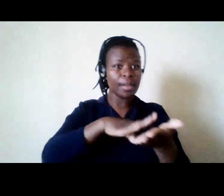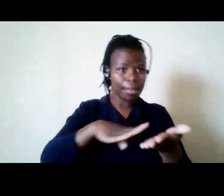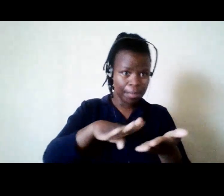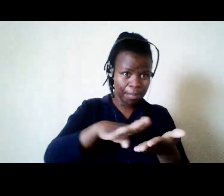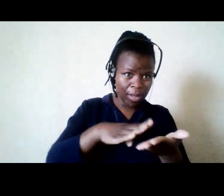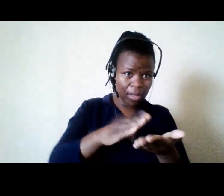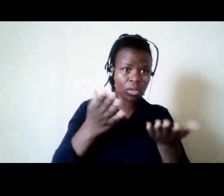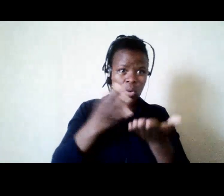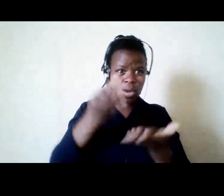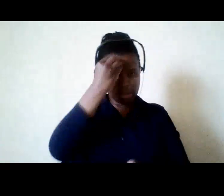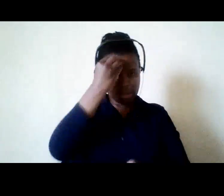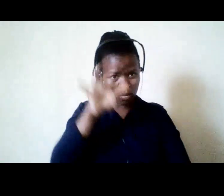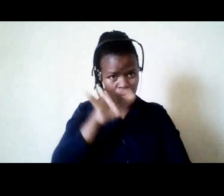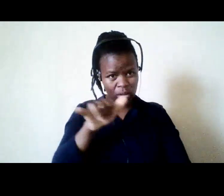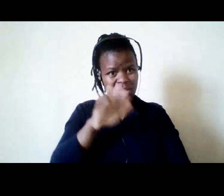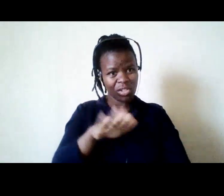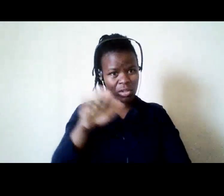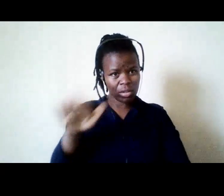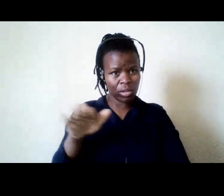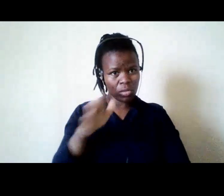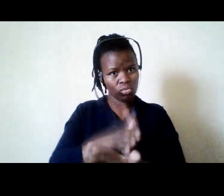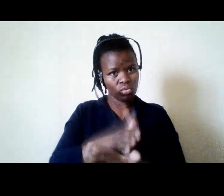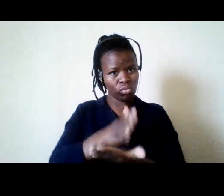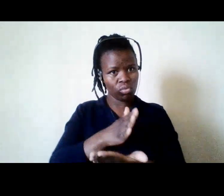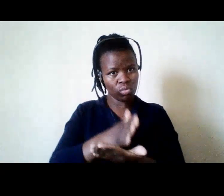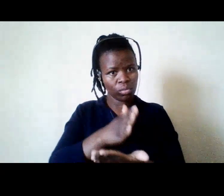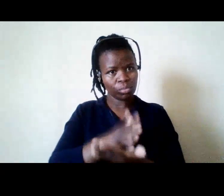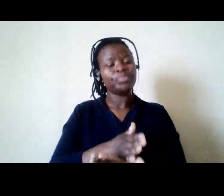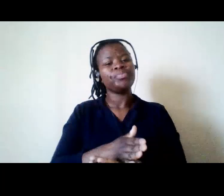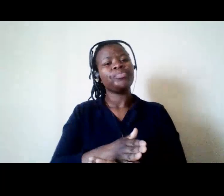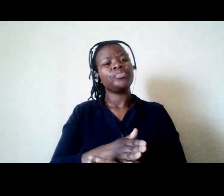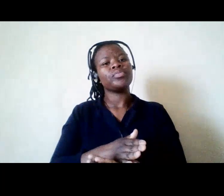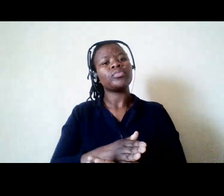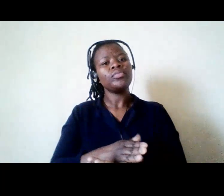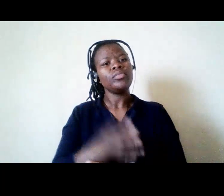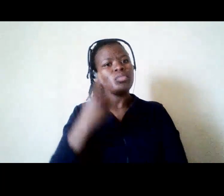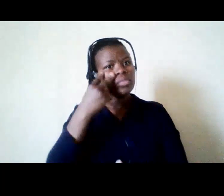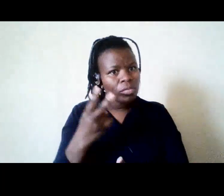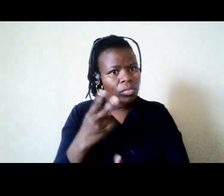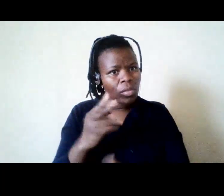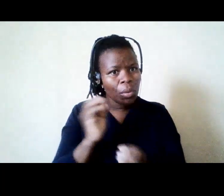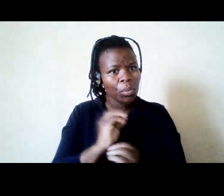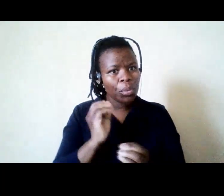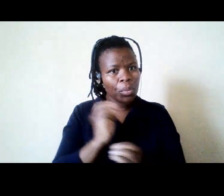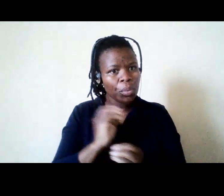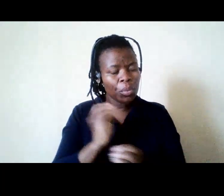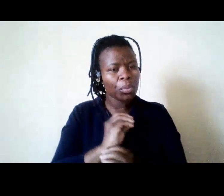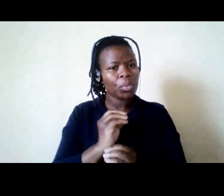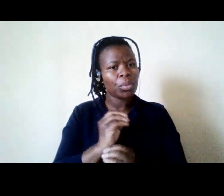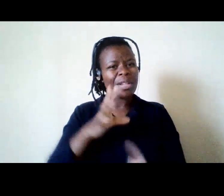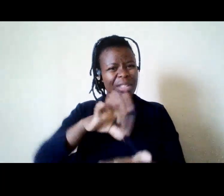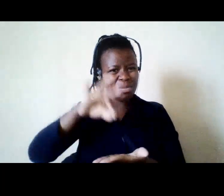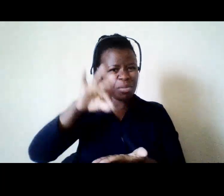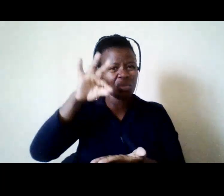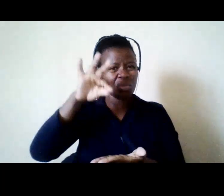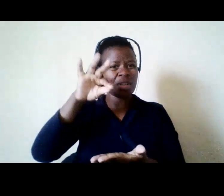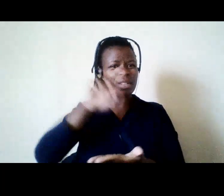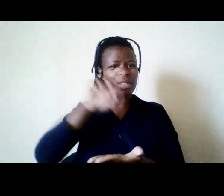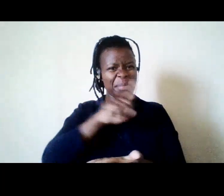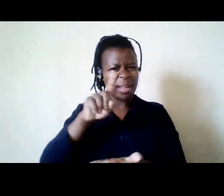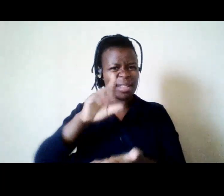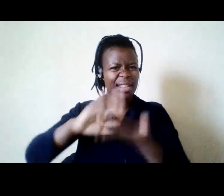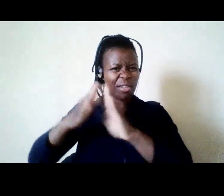to the children? So I really, Alice, I didn't look at spirituality, but the